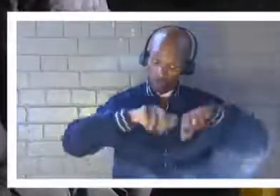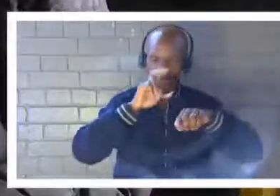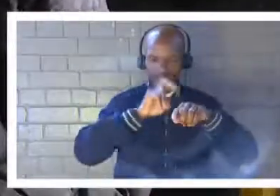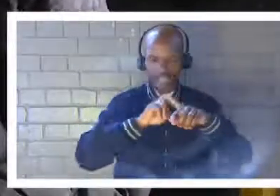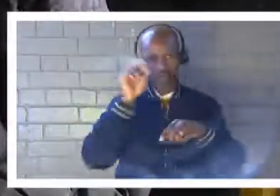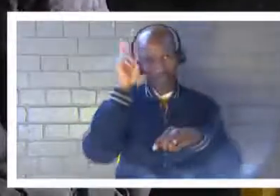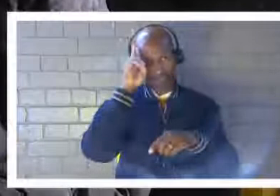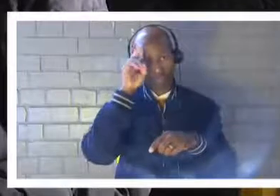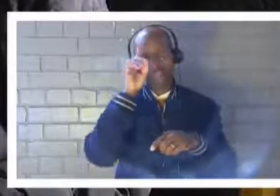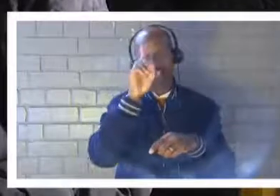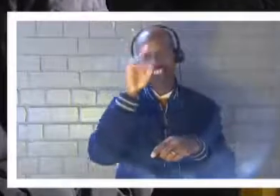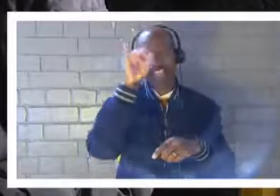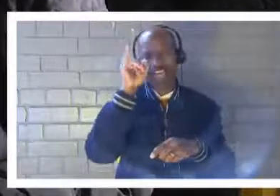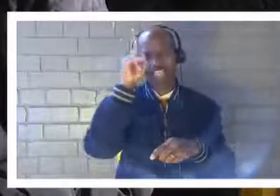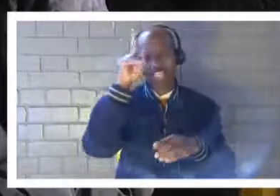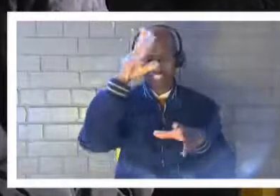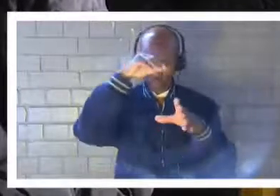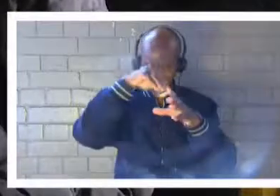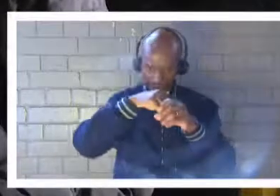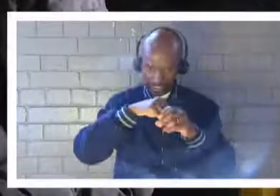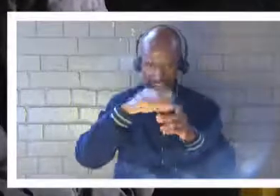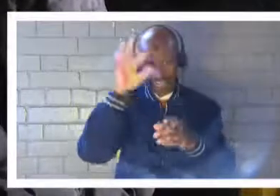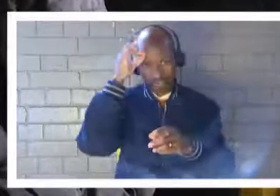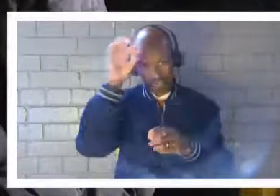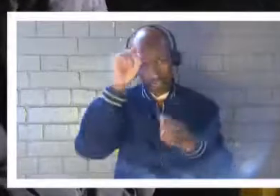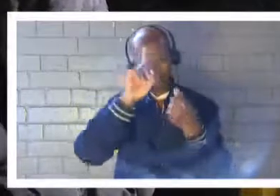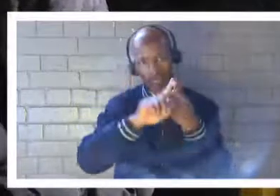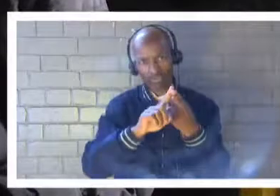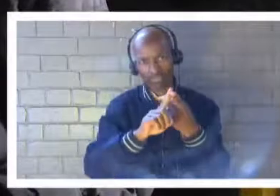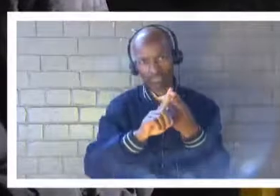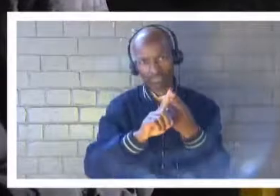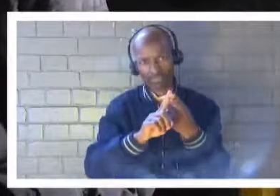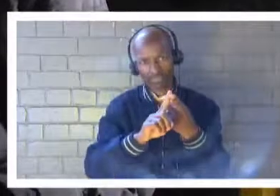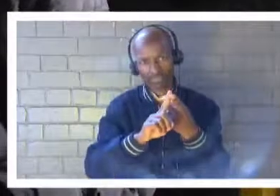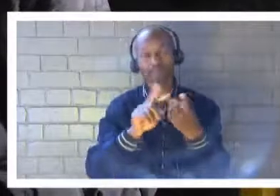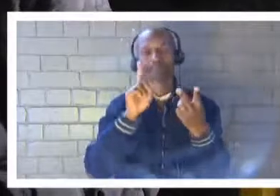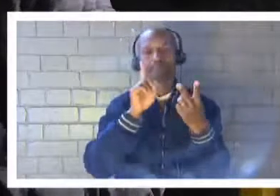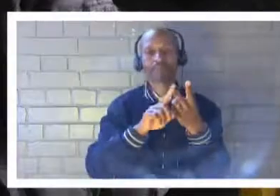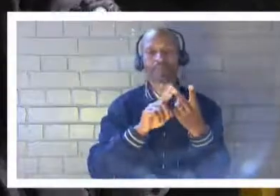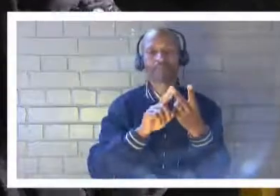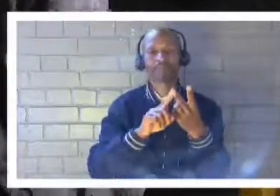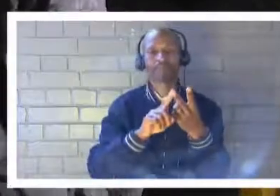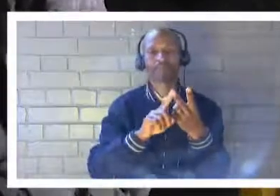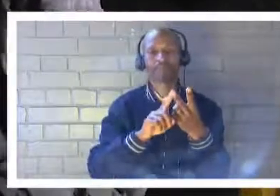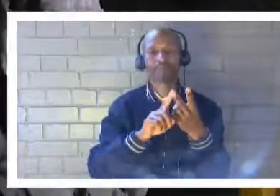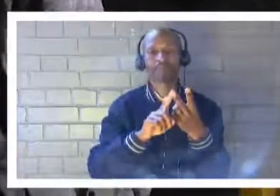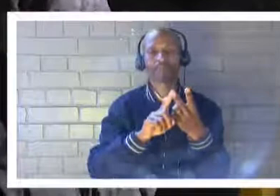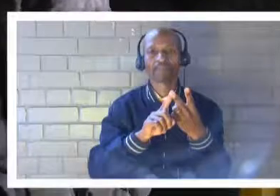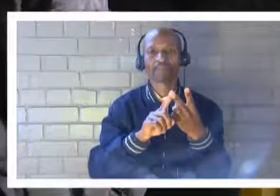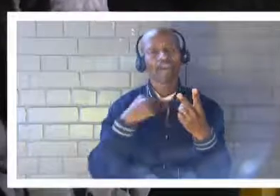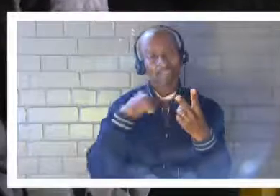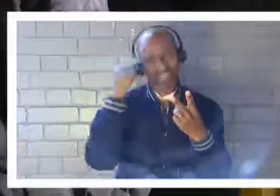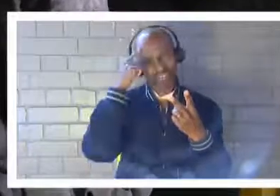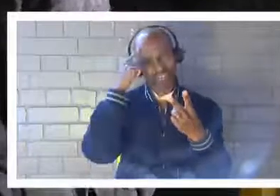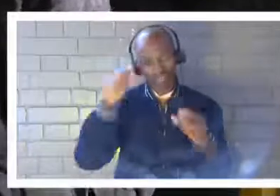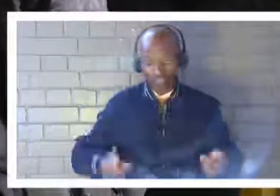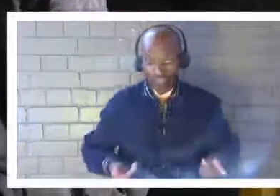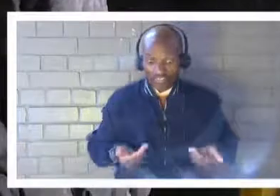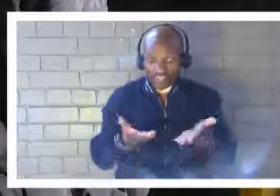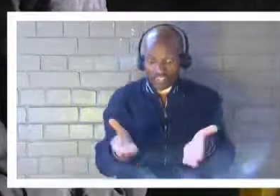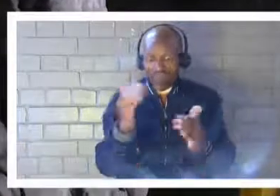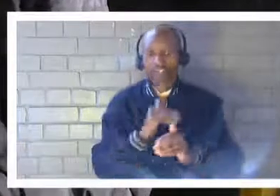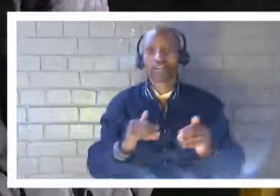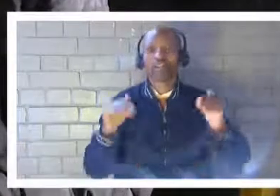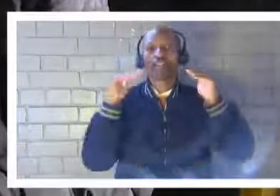mindful that UDIT is part of our government, number one. Number two is that I think there was a service level